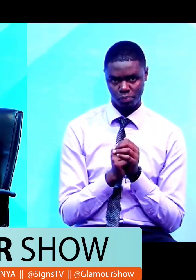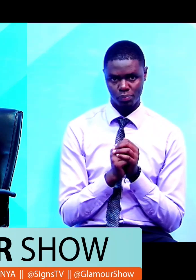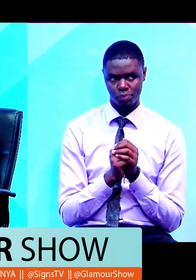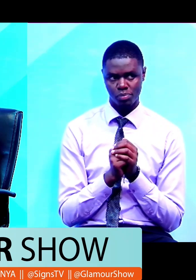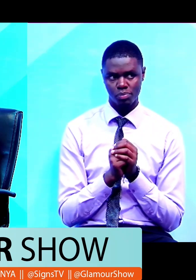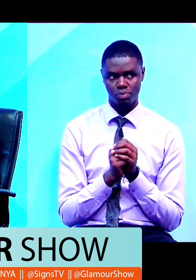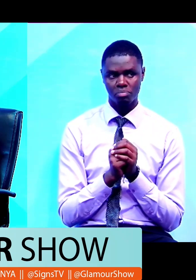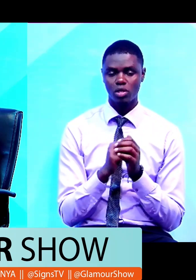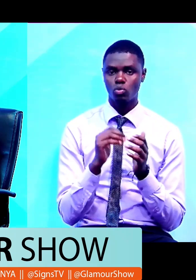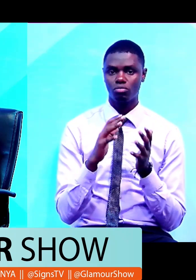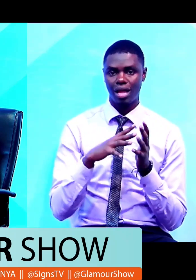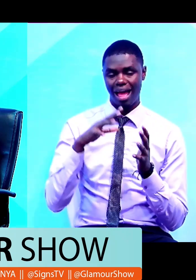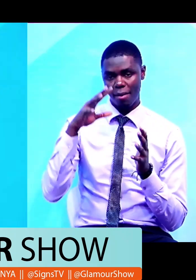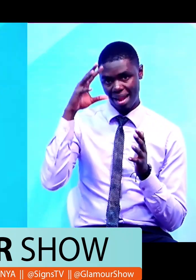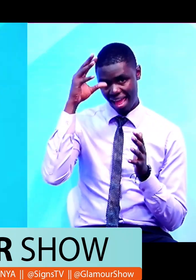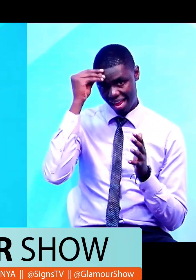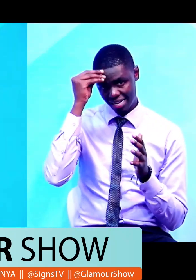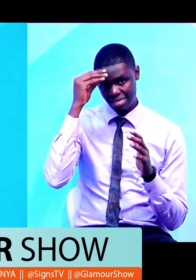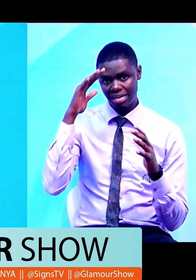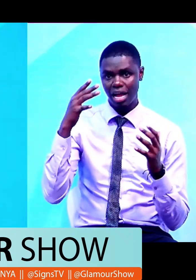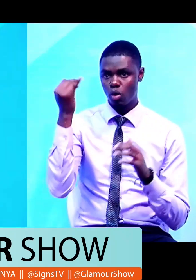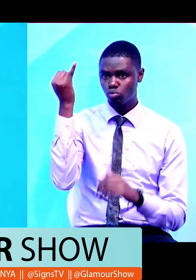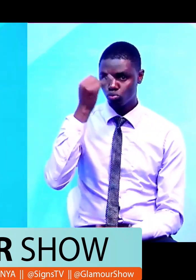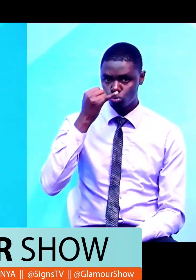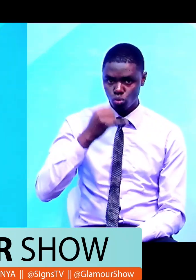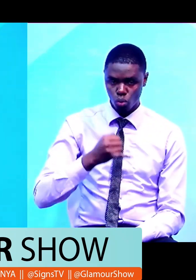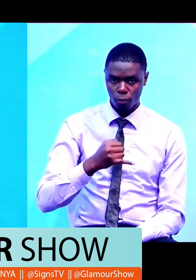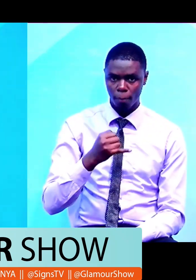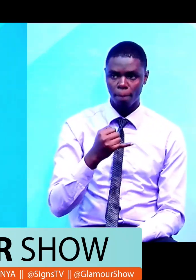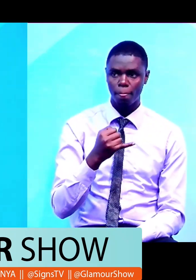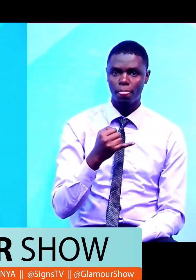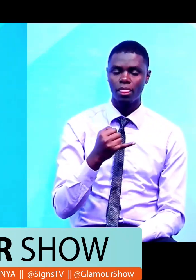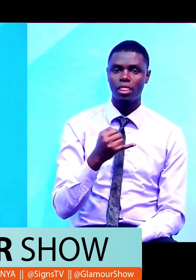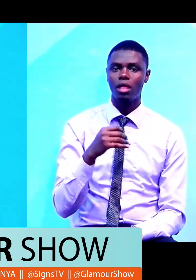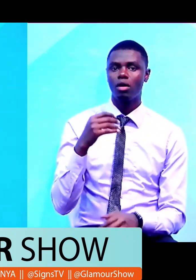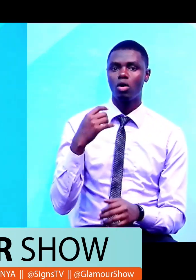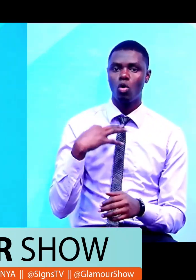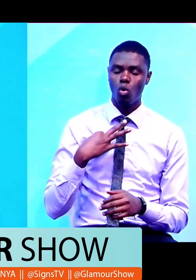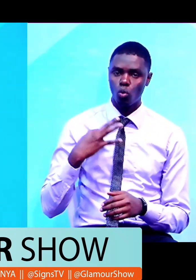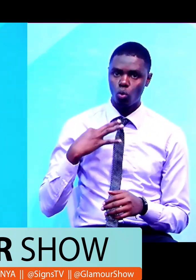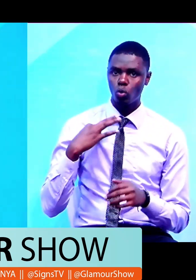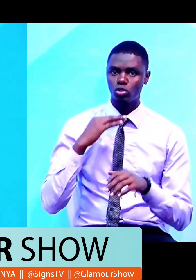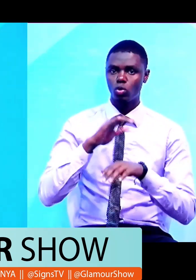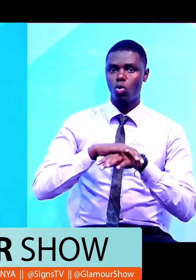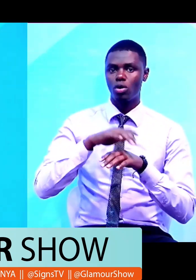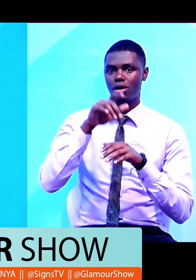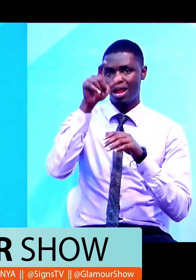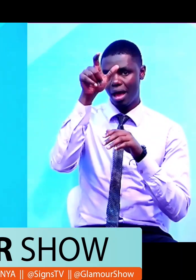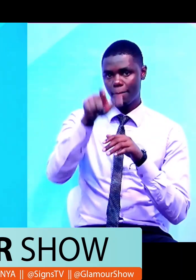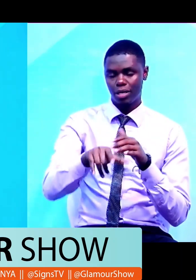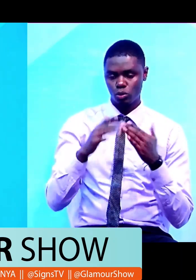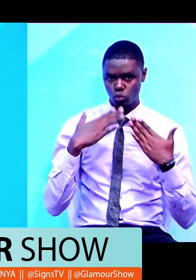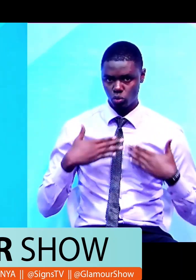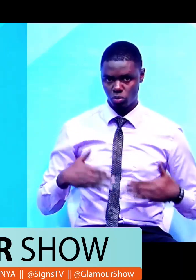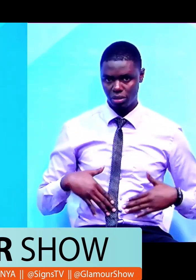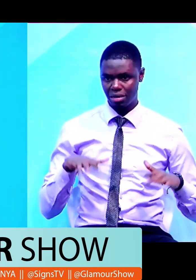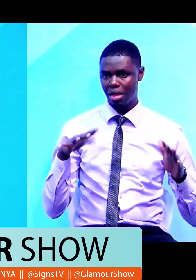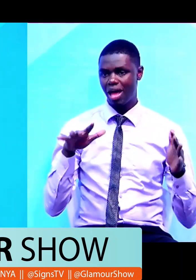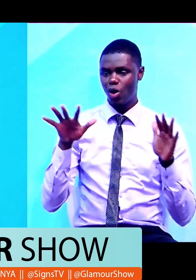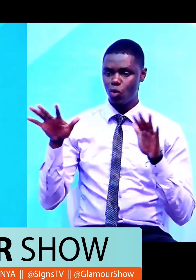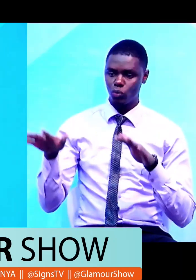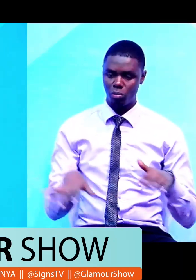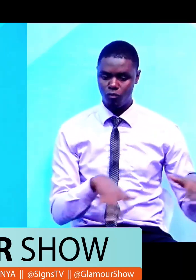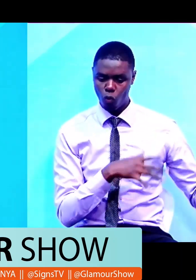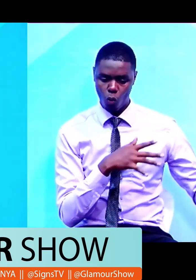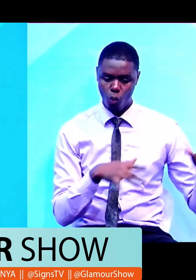So I'm learning how to draw clothes on someone's body, how it flows, how it will